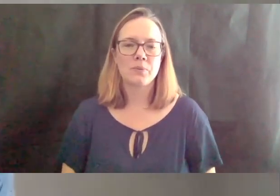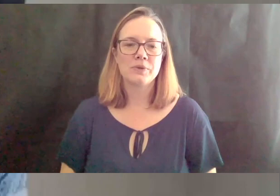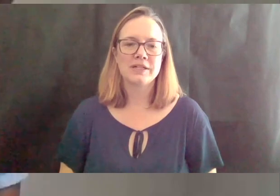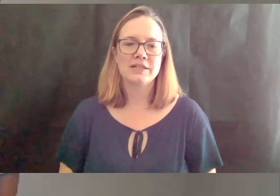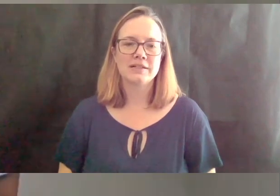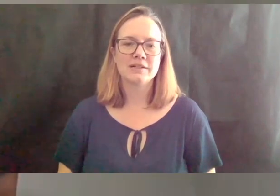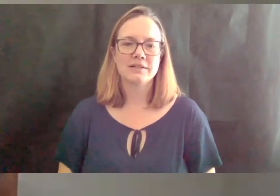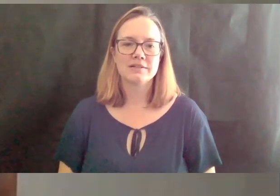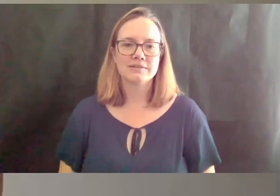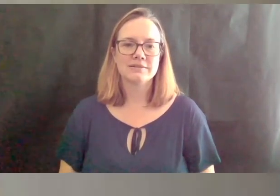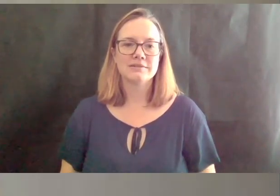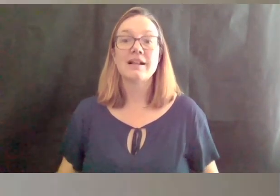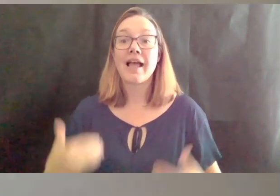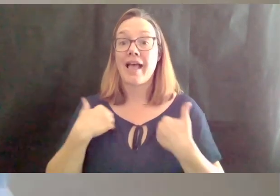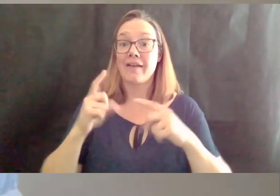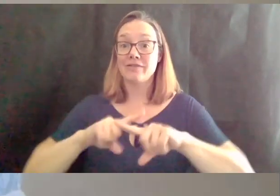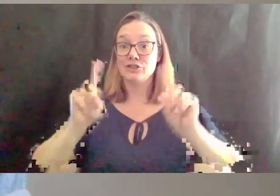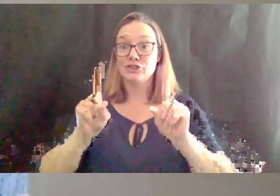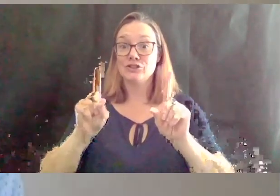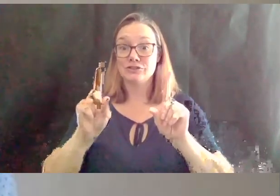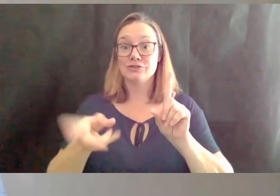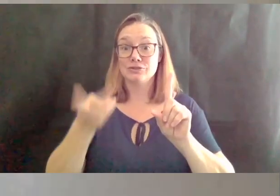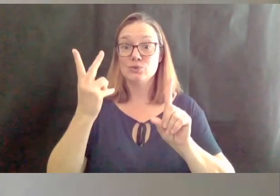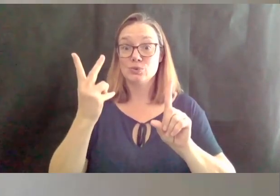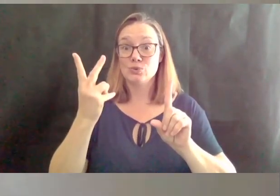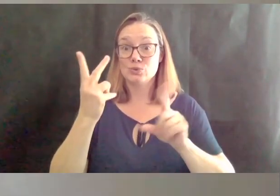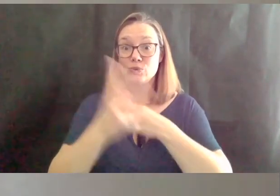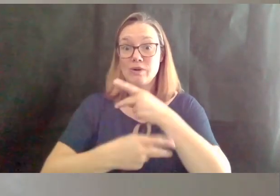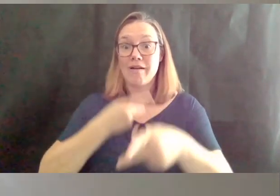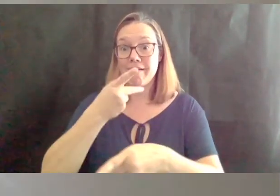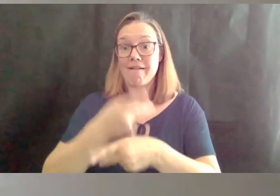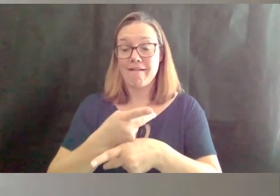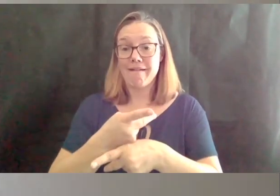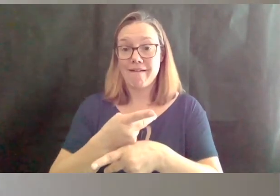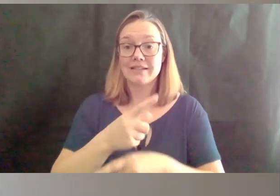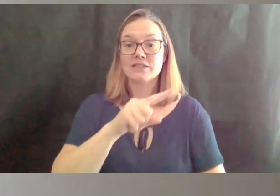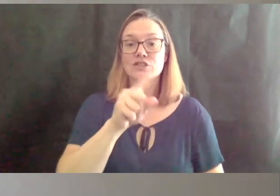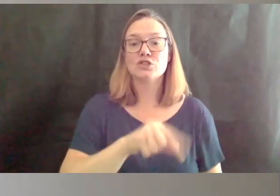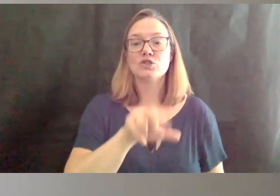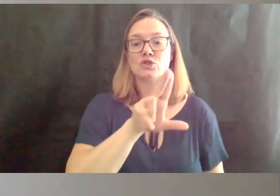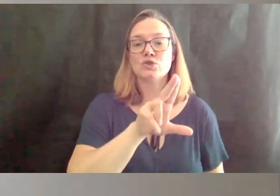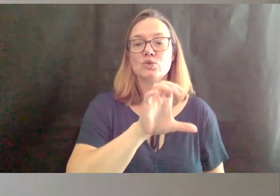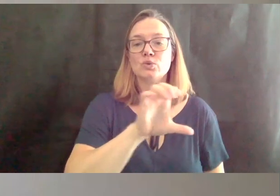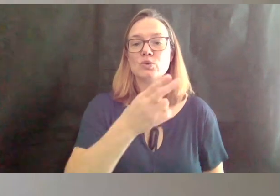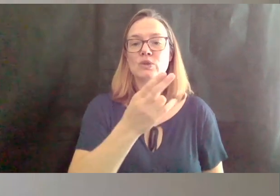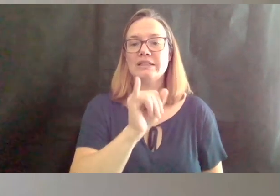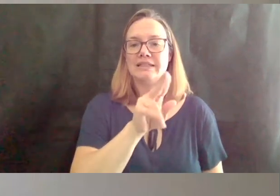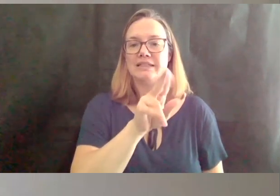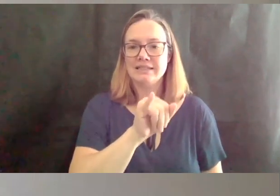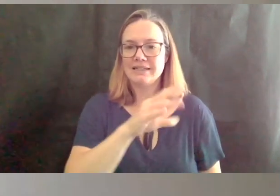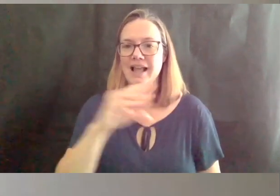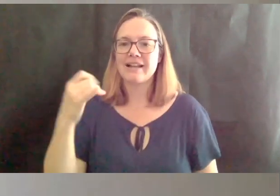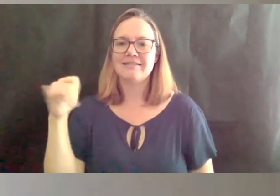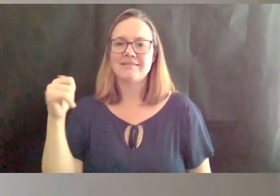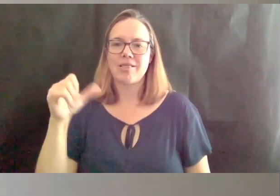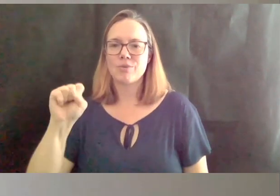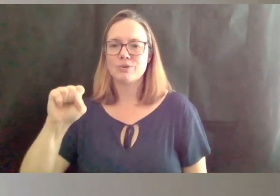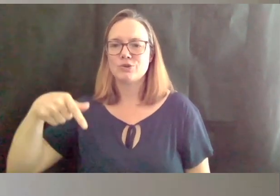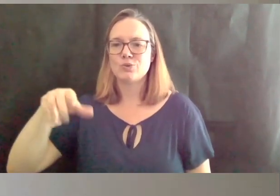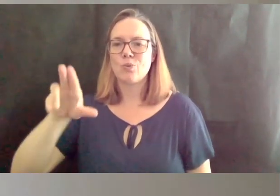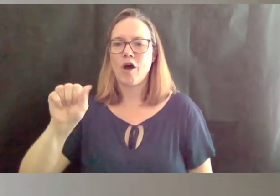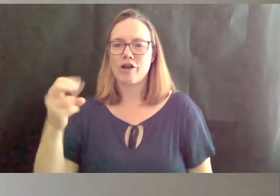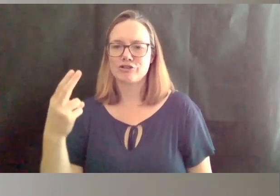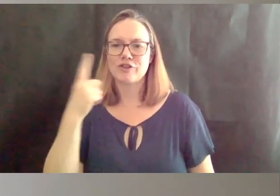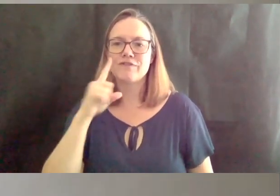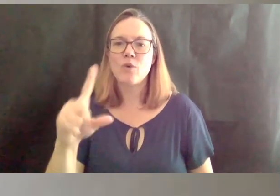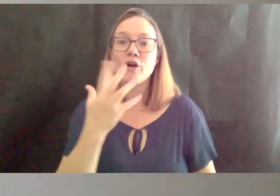So as you see here, we have 2 different types of squash. Again, the zucchini that we've been using, and then yellow squash as well, just for, you know, different texture, different color.